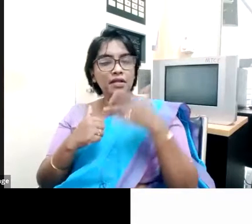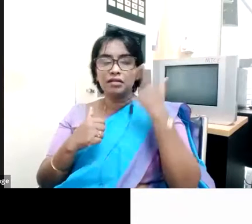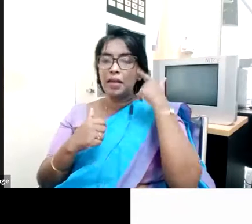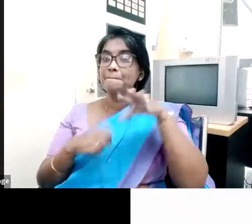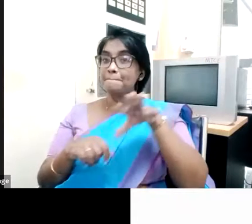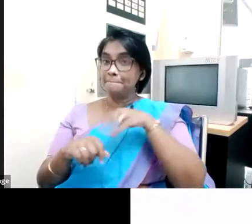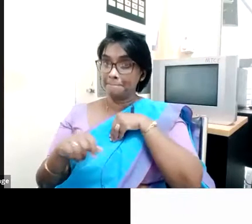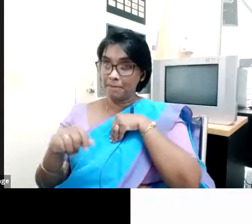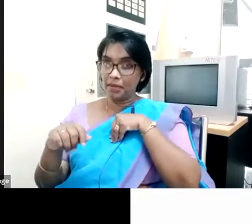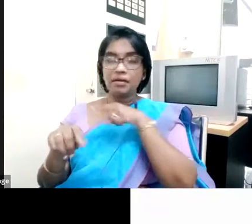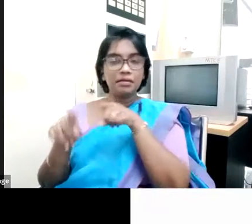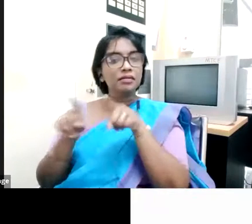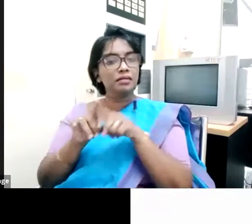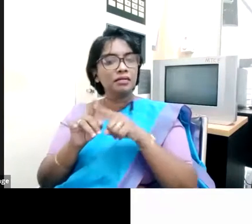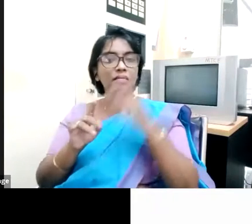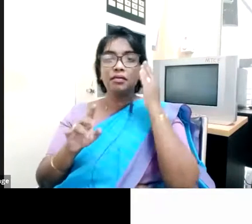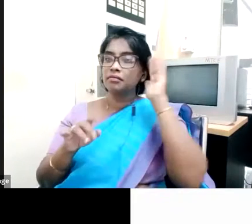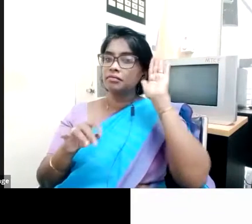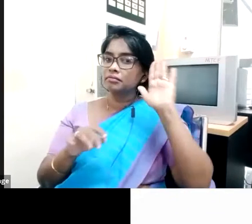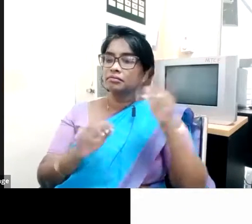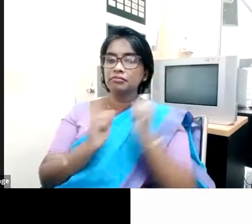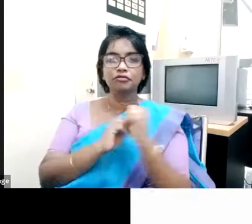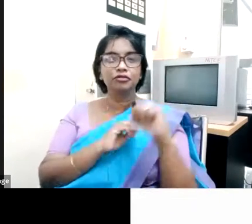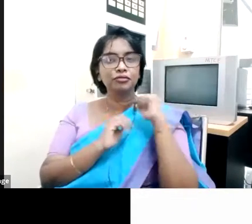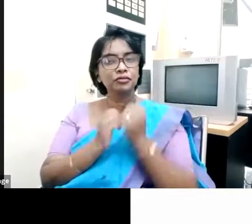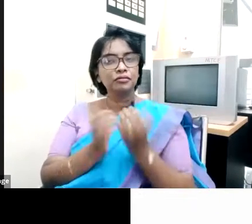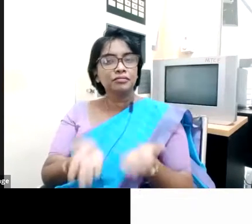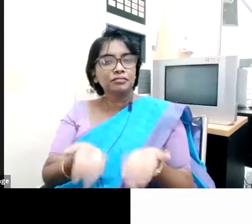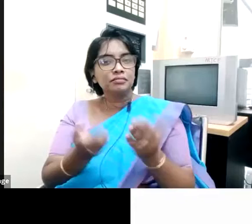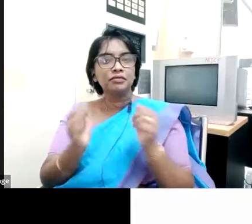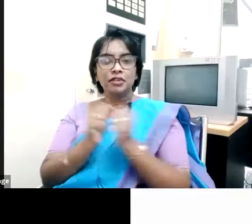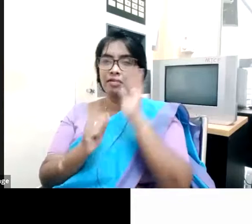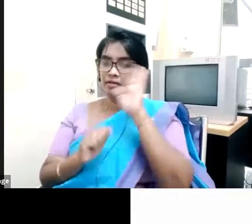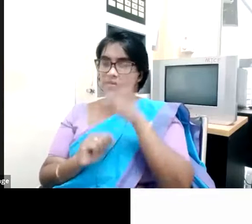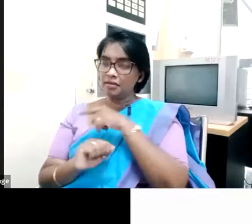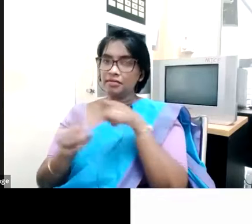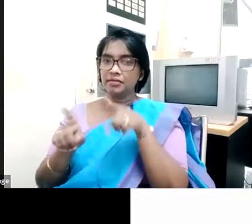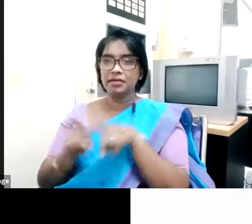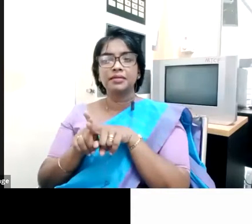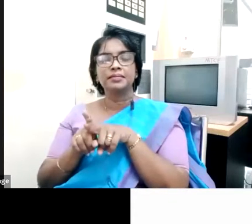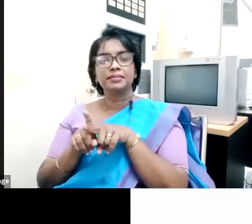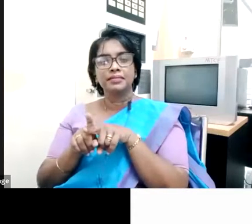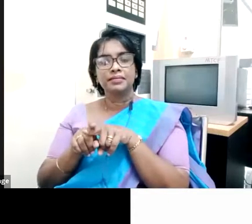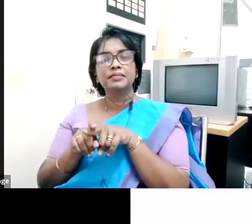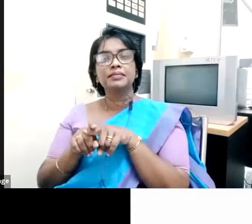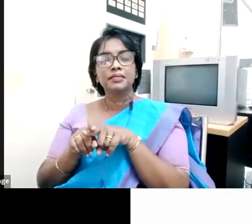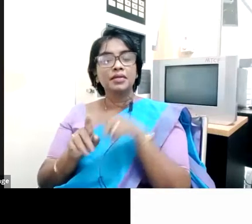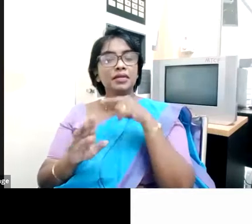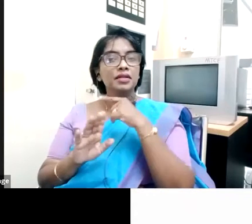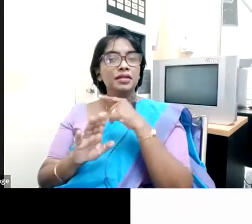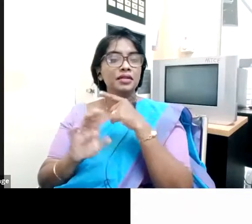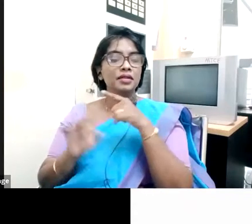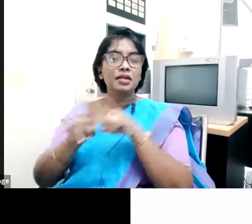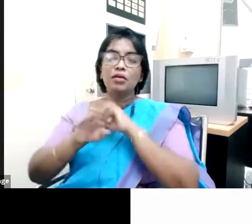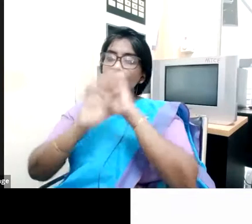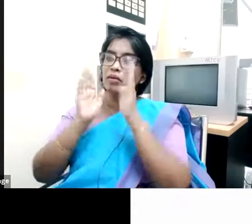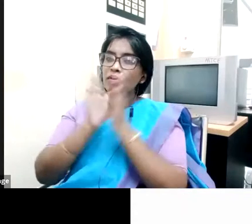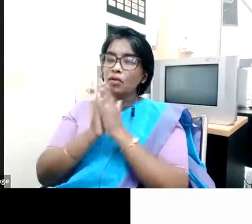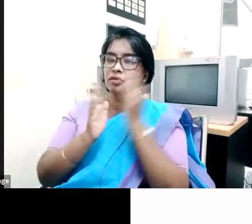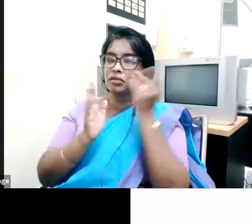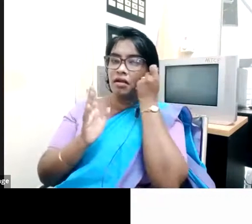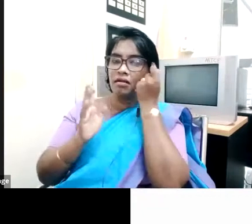country's socioeconomic progression. Inclusivity in all dimensions is required here, thus skilling